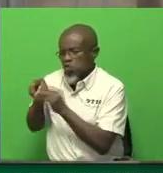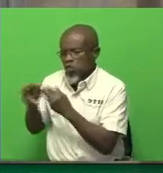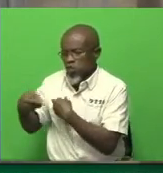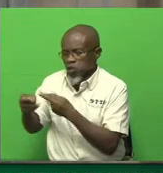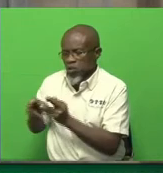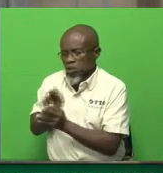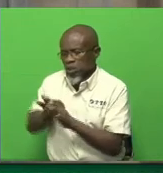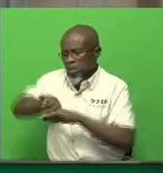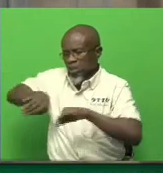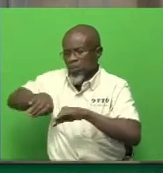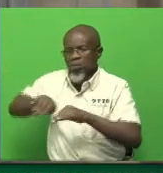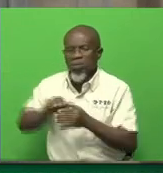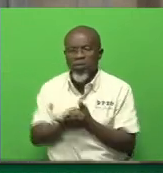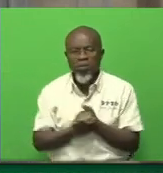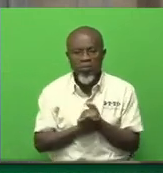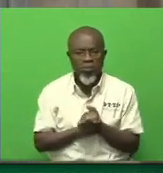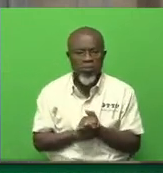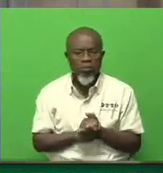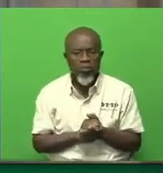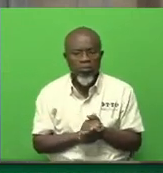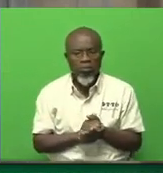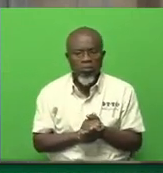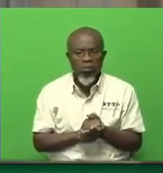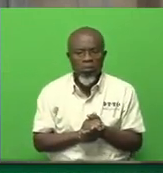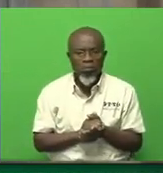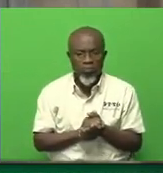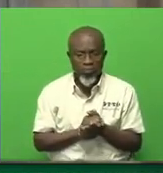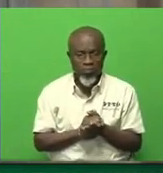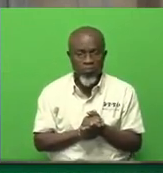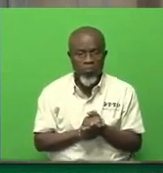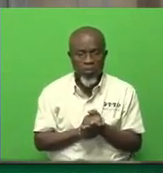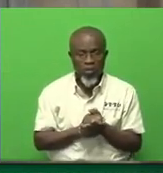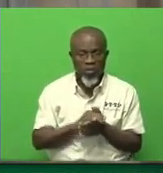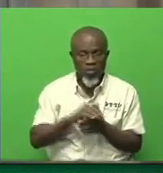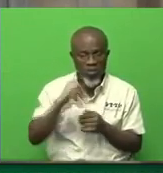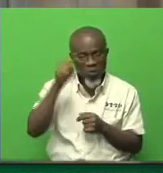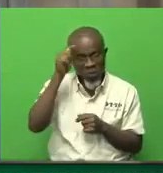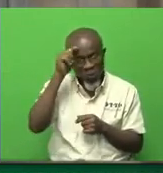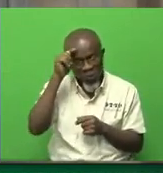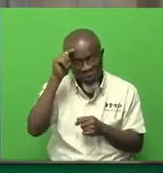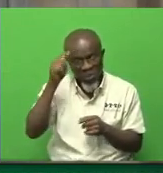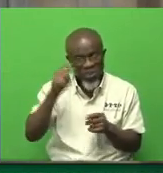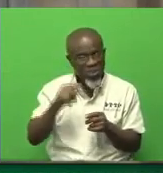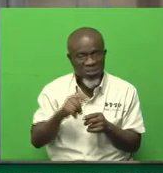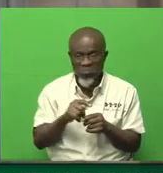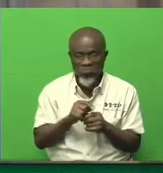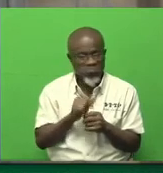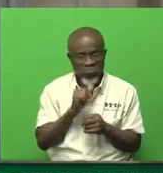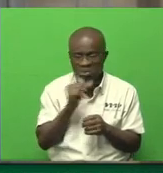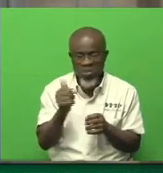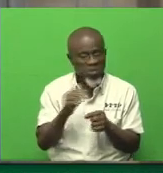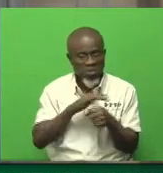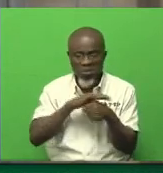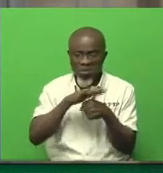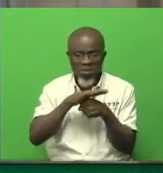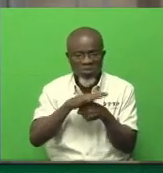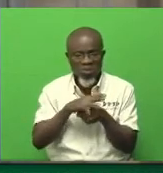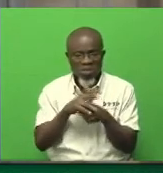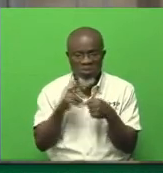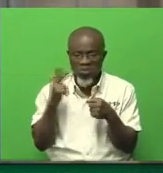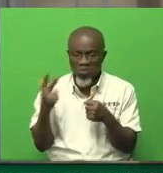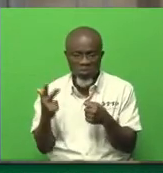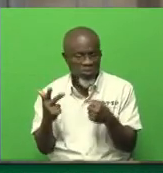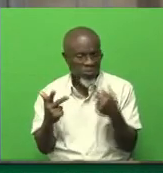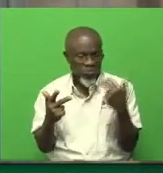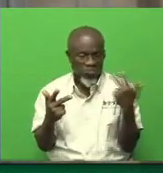there's nowhere to house a student the washroom facilities are also inadequate with just three for boys and three for